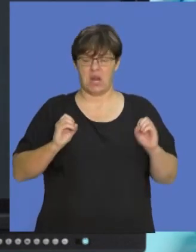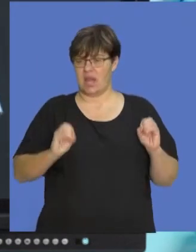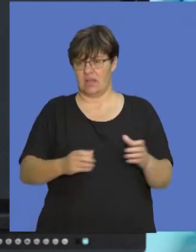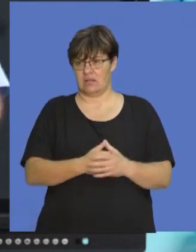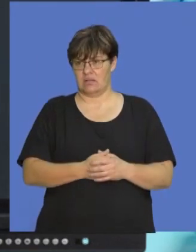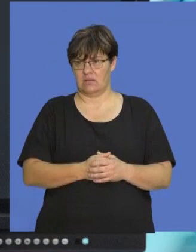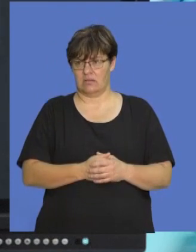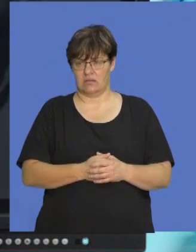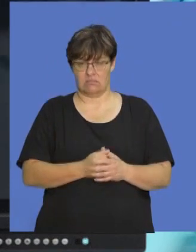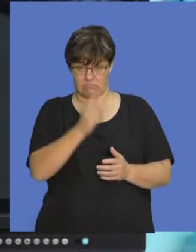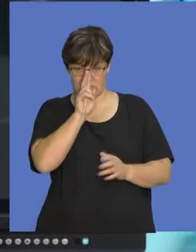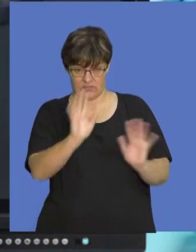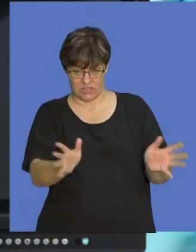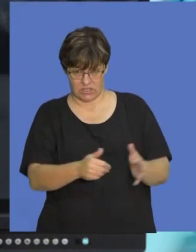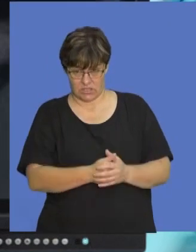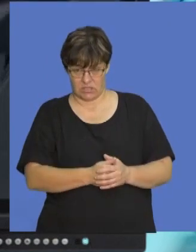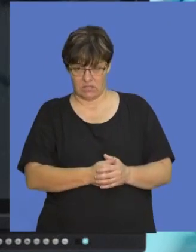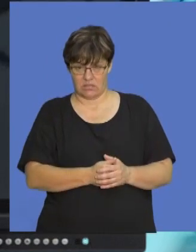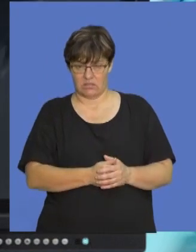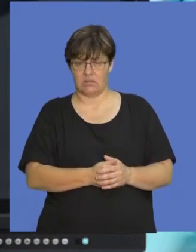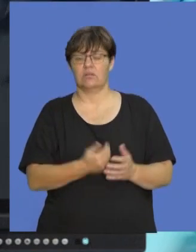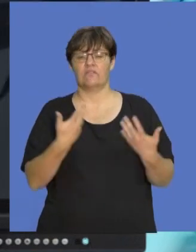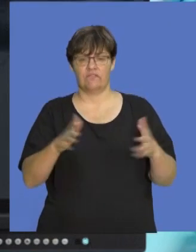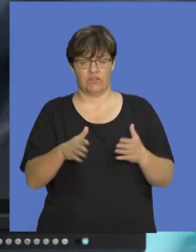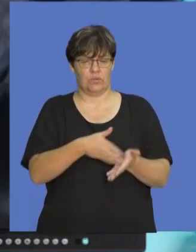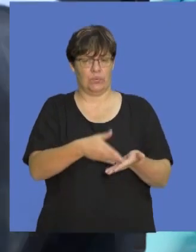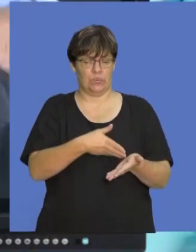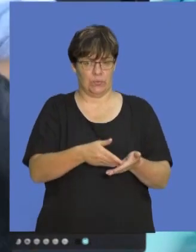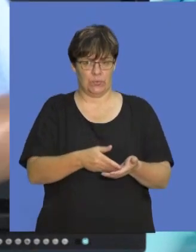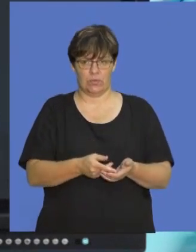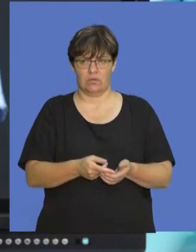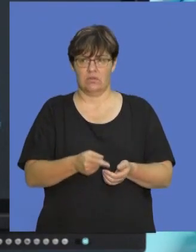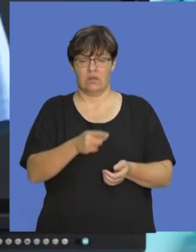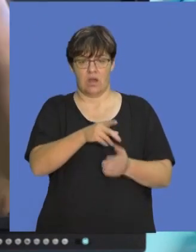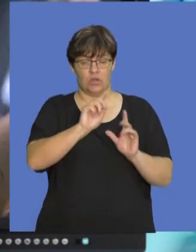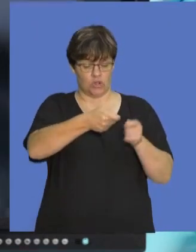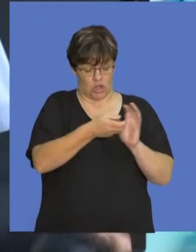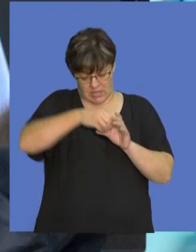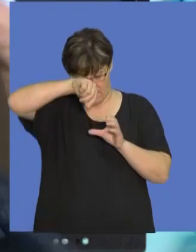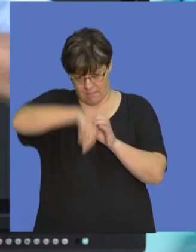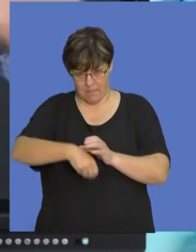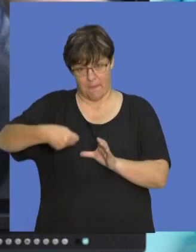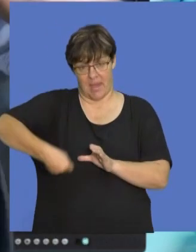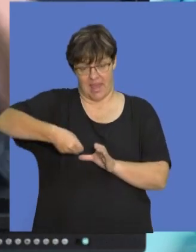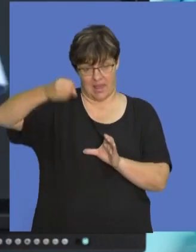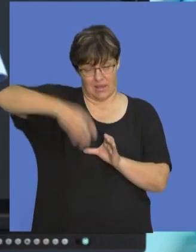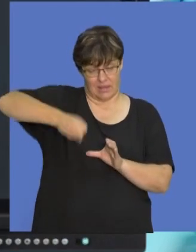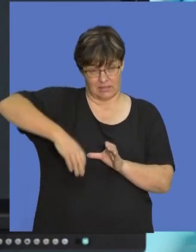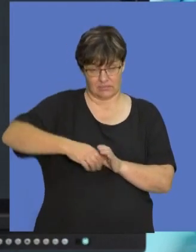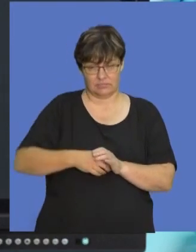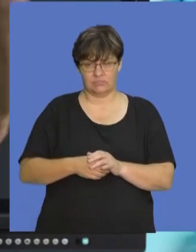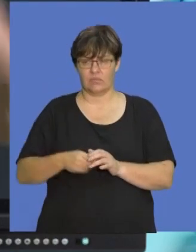there's nothing else in the bag. There's nothing else. You can see the bag is completely empty. Now I'm going to put these socks